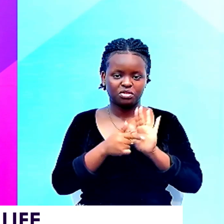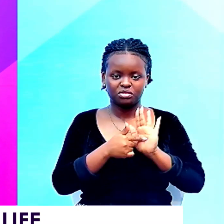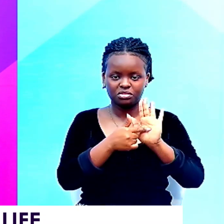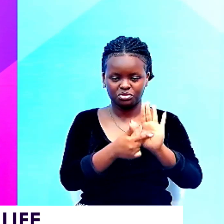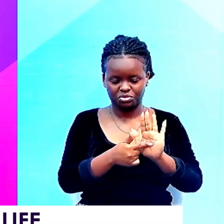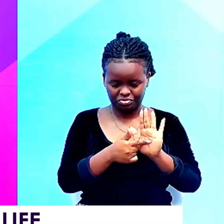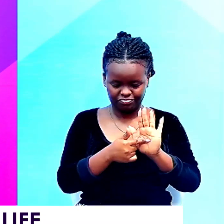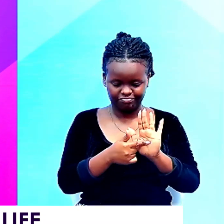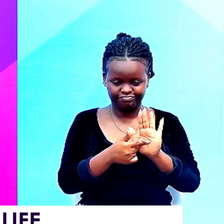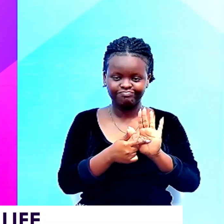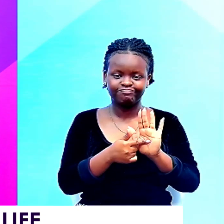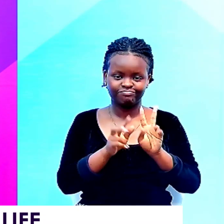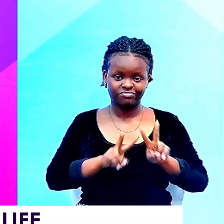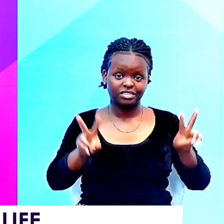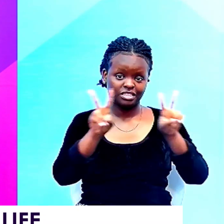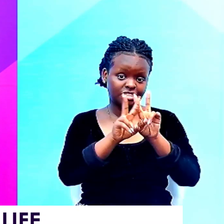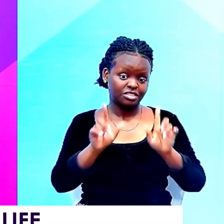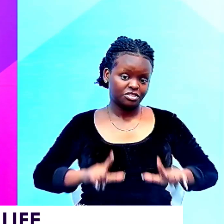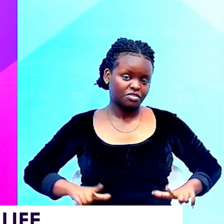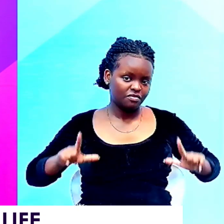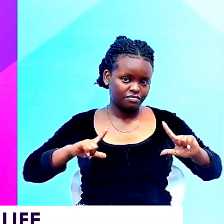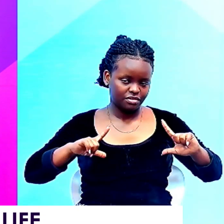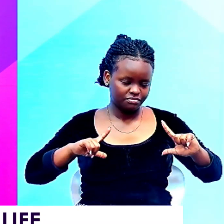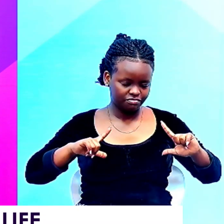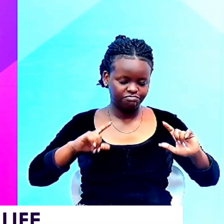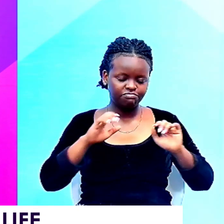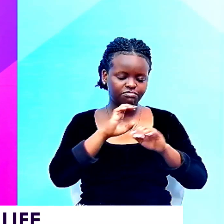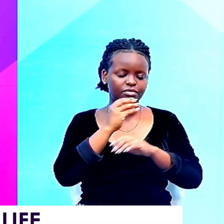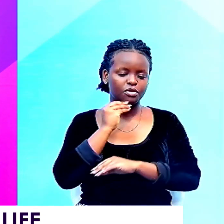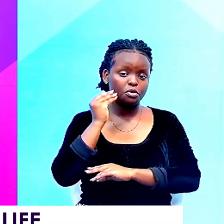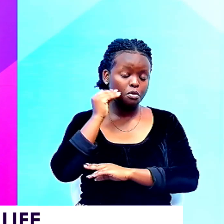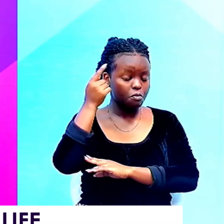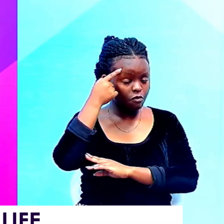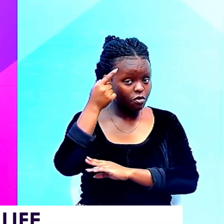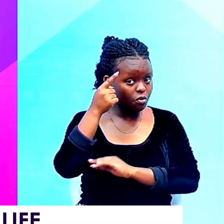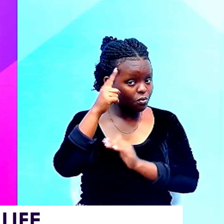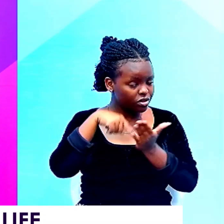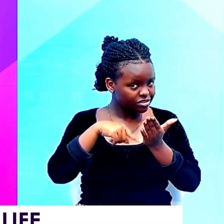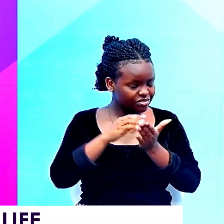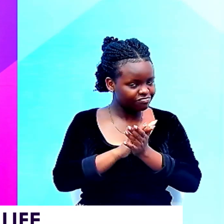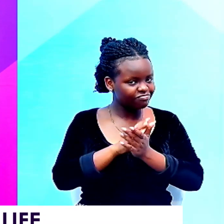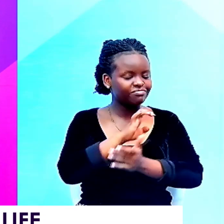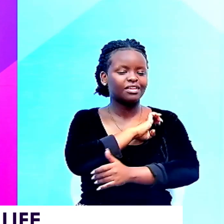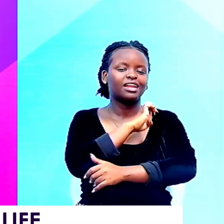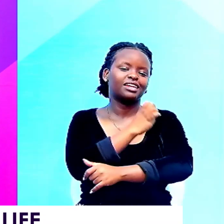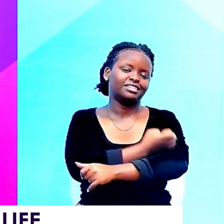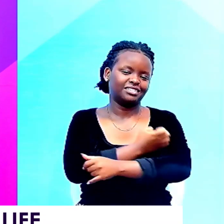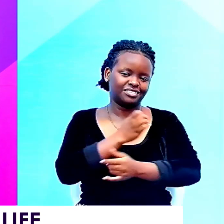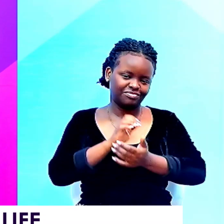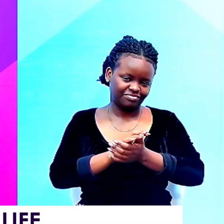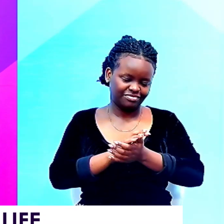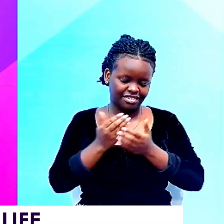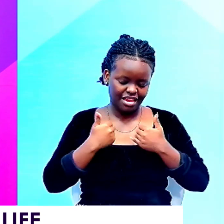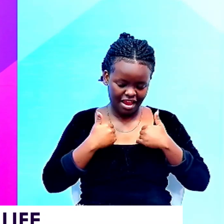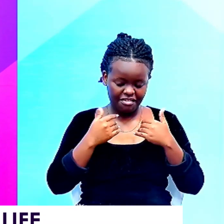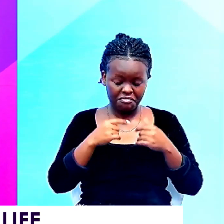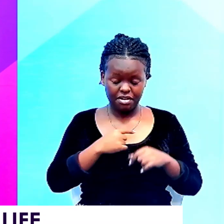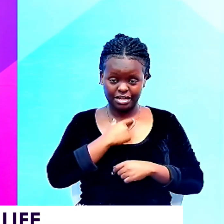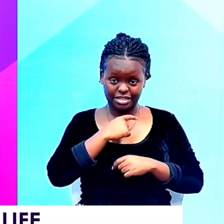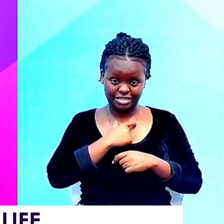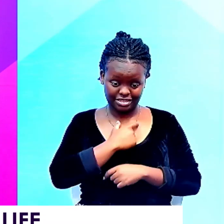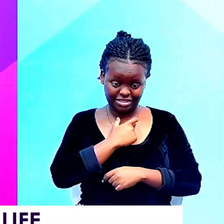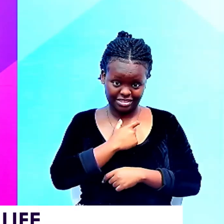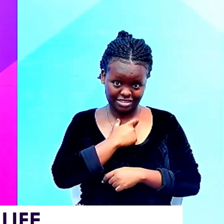us. Treasures of Life show is your home of energy. We have a guest to share some energy with you.